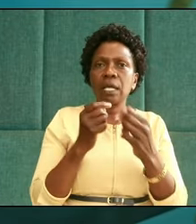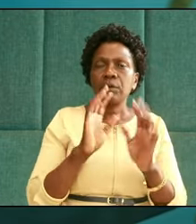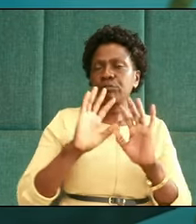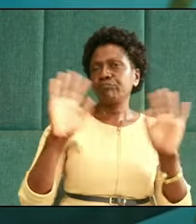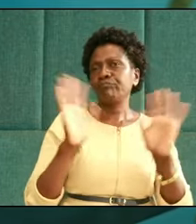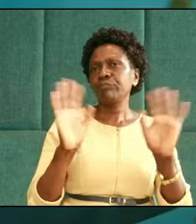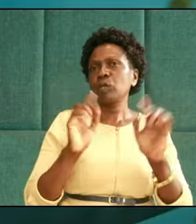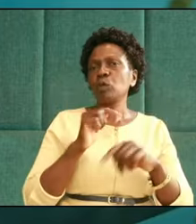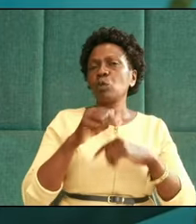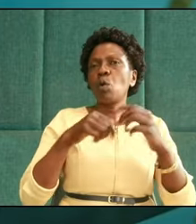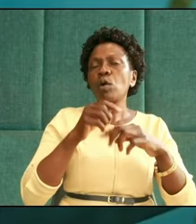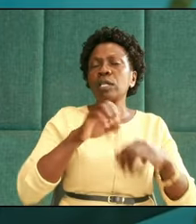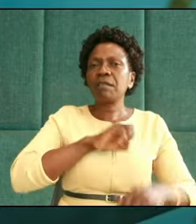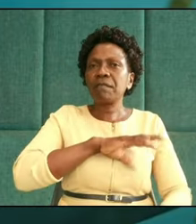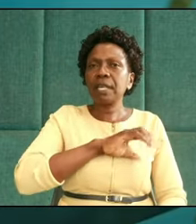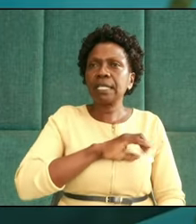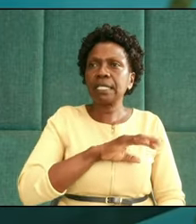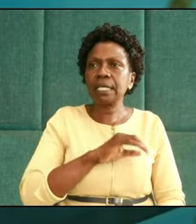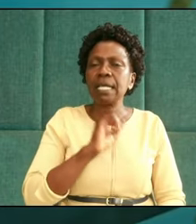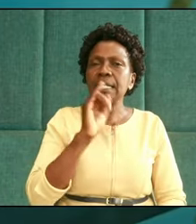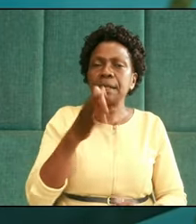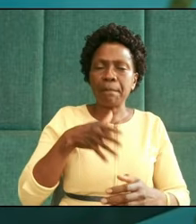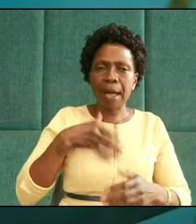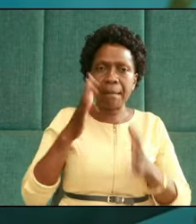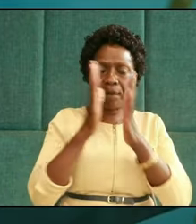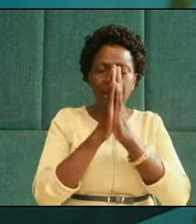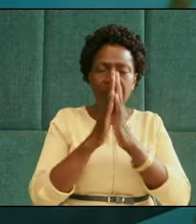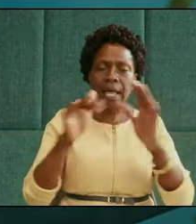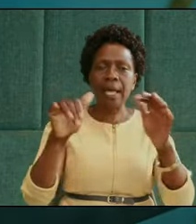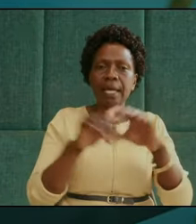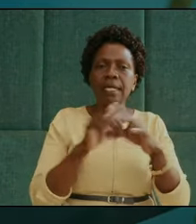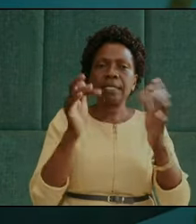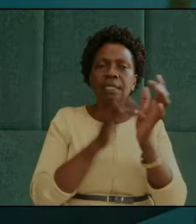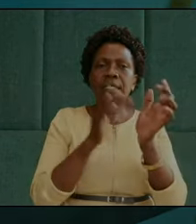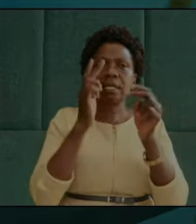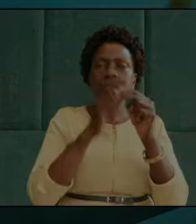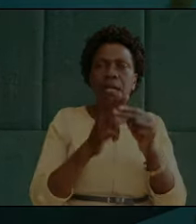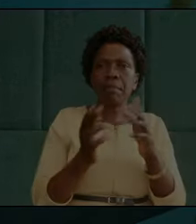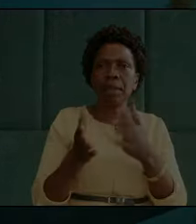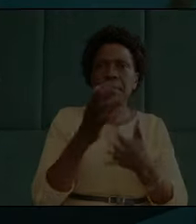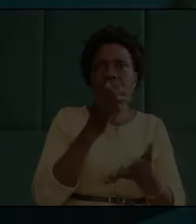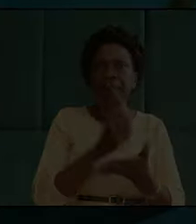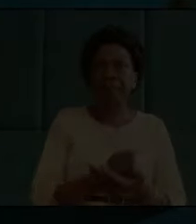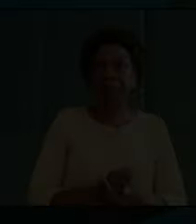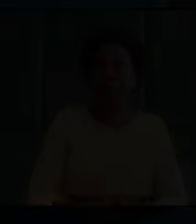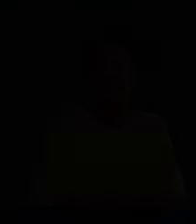goodbye to all the fears, is my prayer in Jesus' name. Amen.